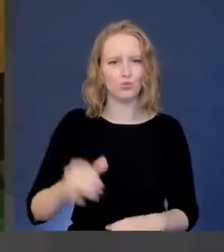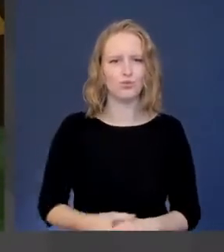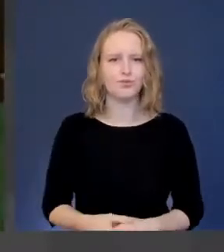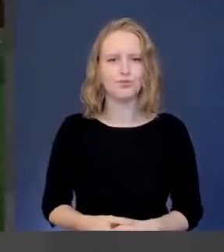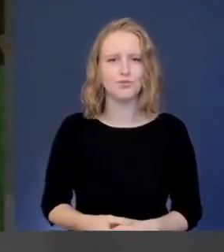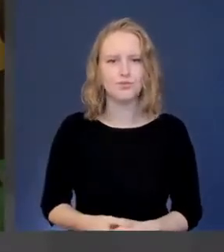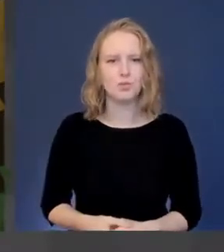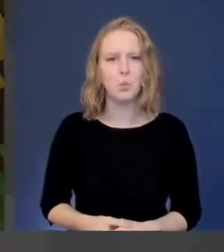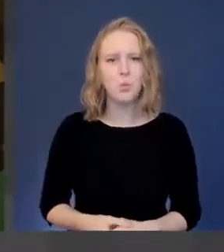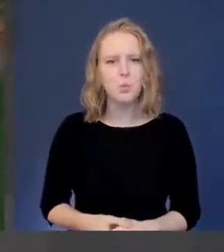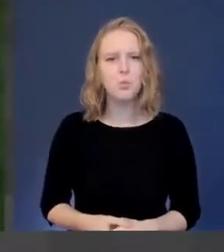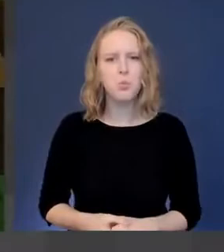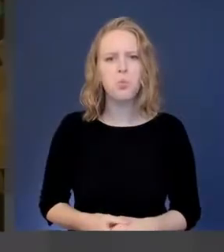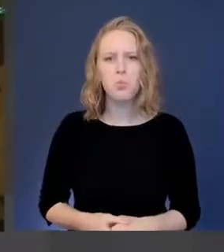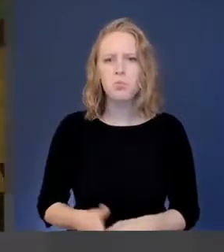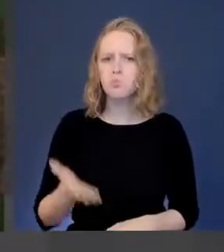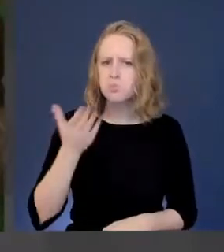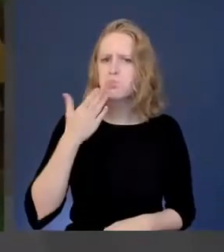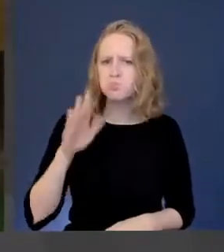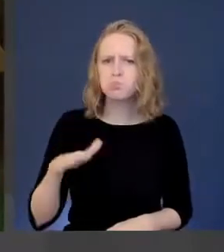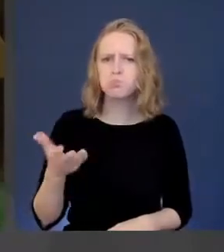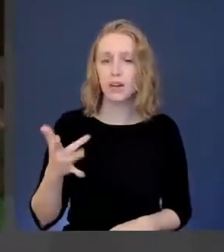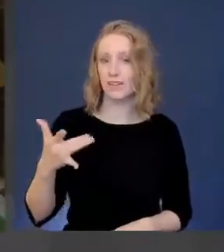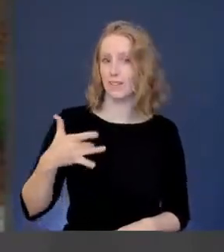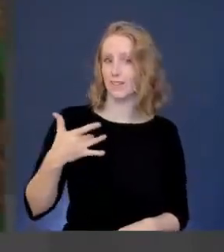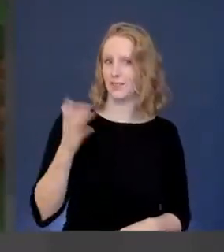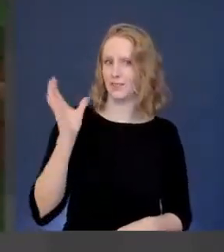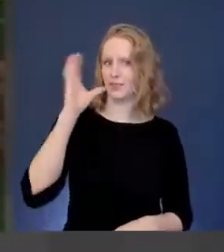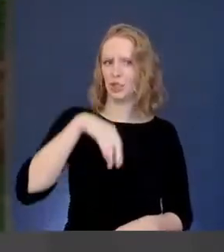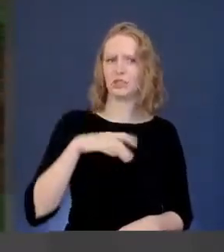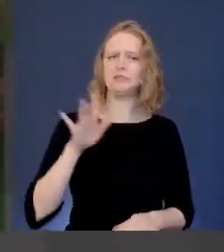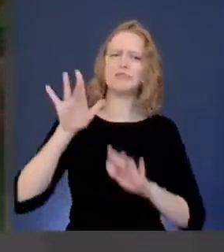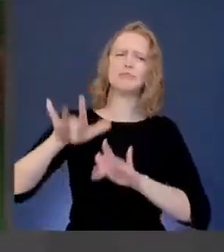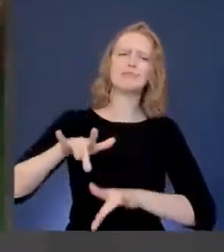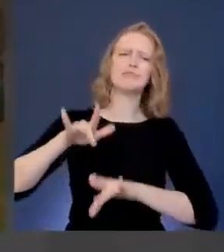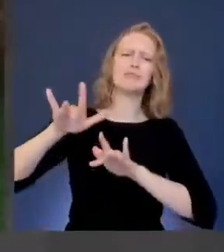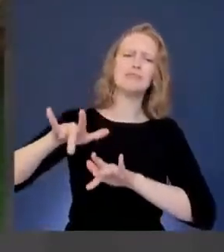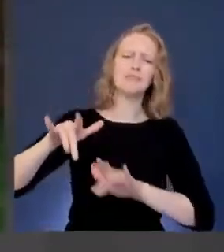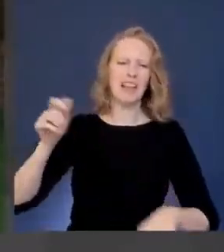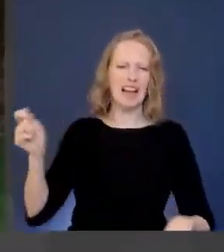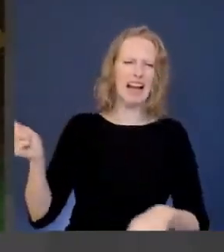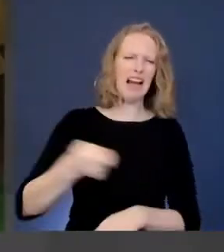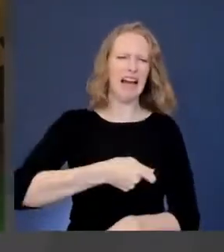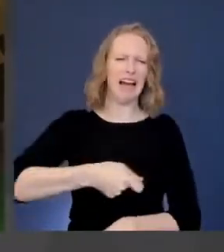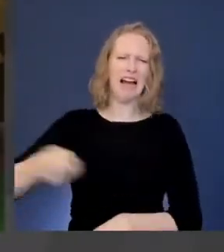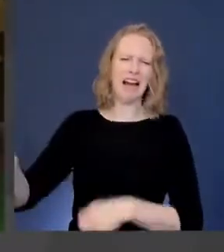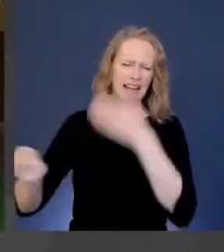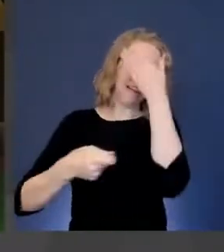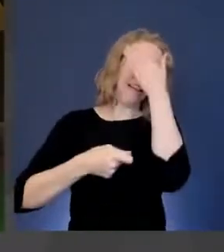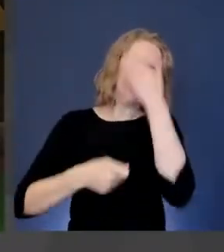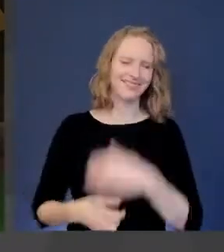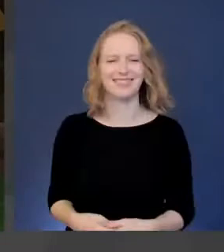Not bad. This feels very weird. Poor piggy. Poor piggy. Poor piggy.